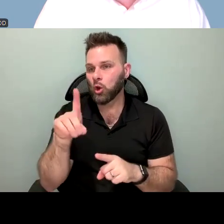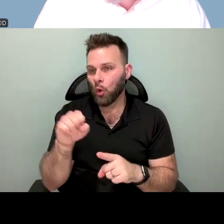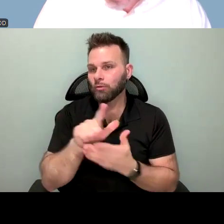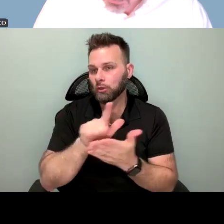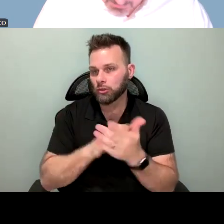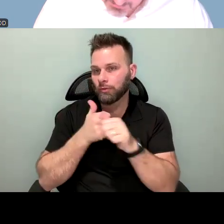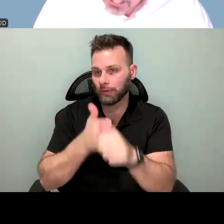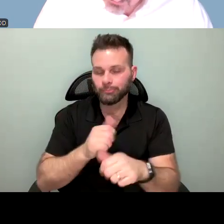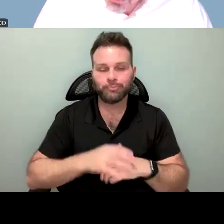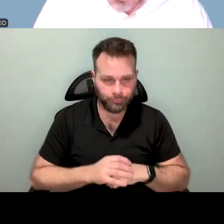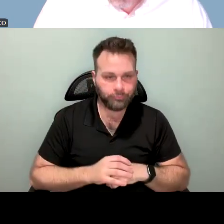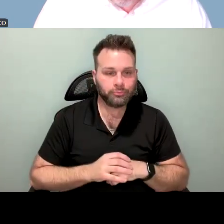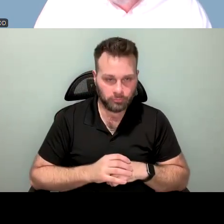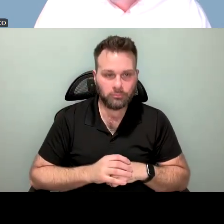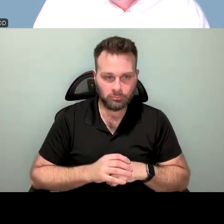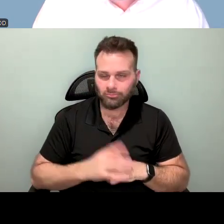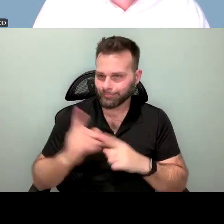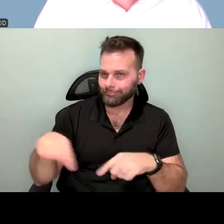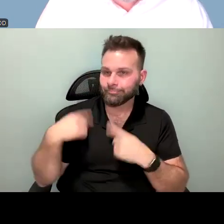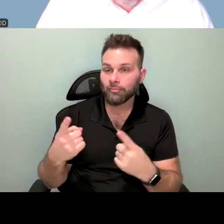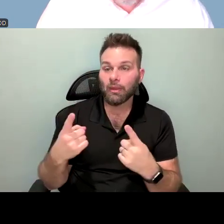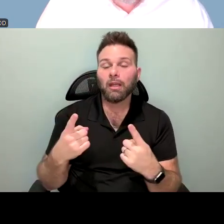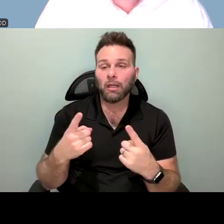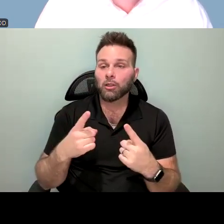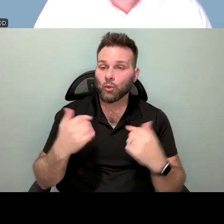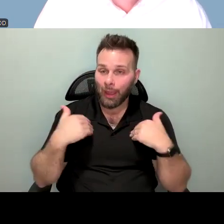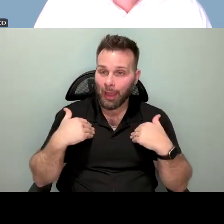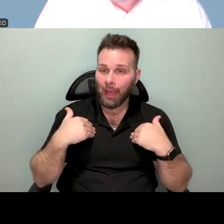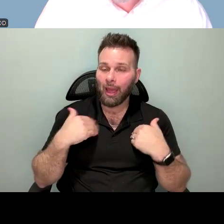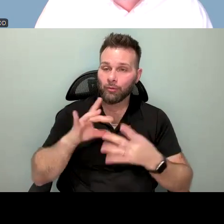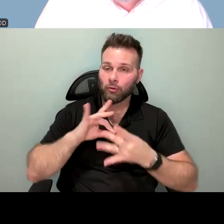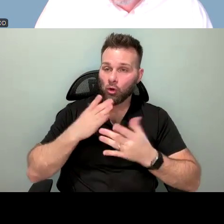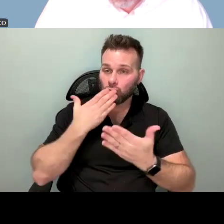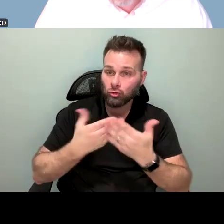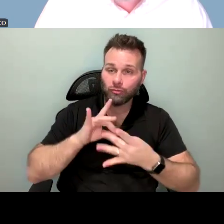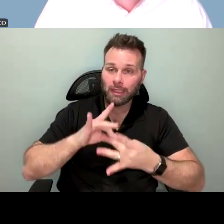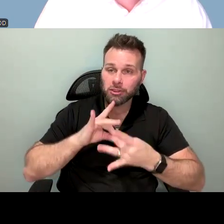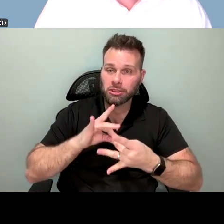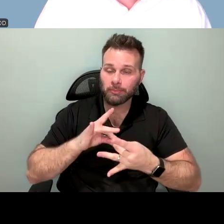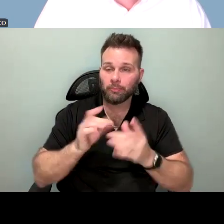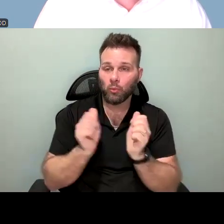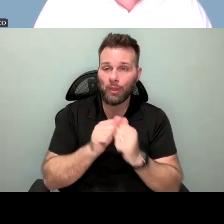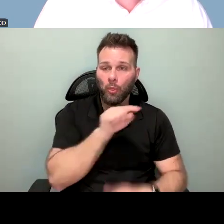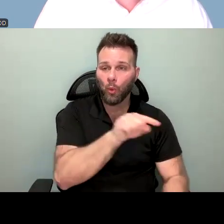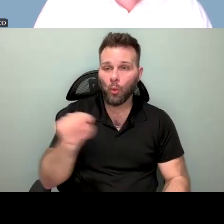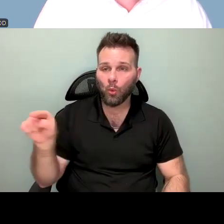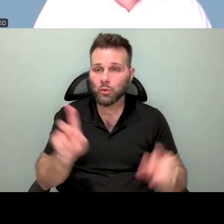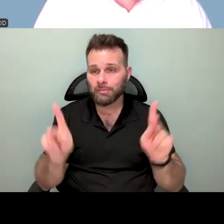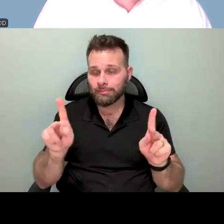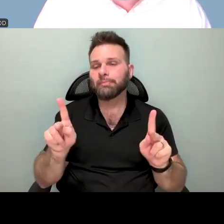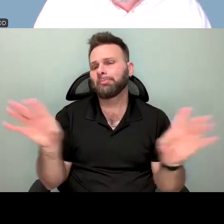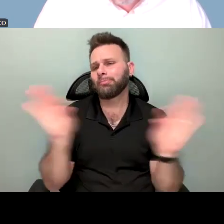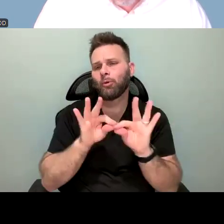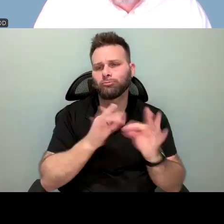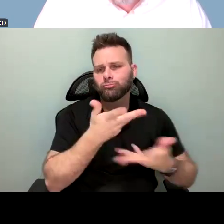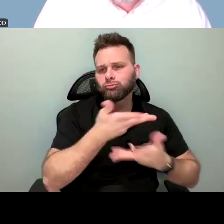And as I've been saying for all of it, to build a strong working relationship, you want regular communications with the local building inspector. You want to